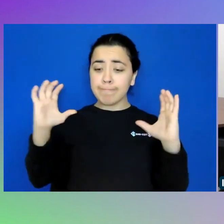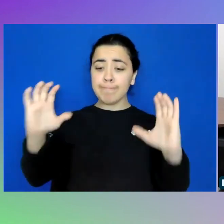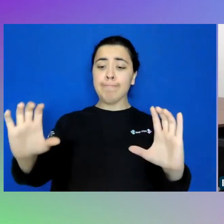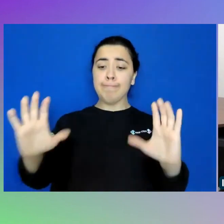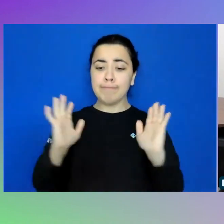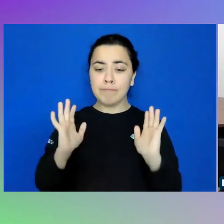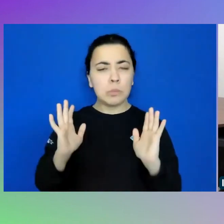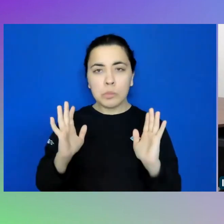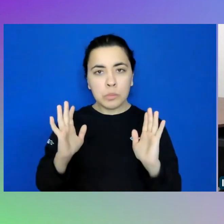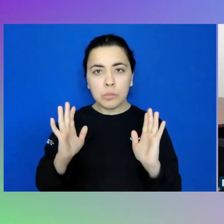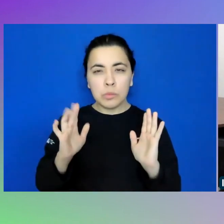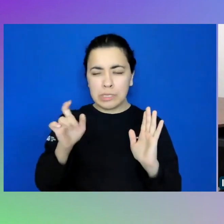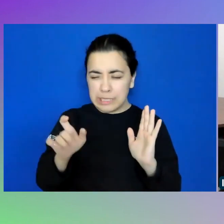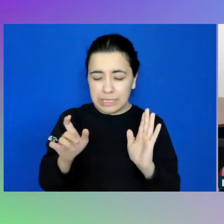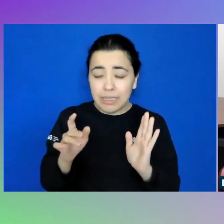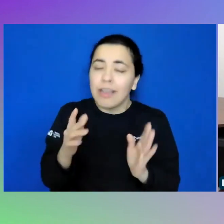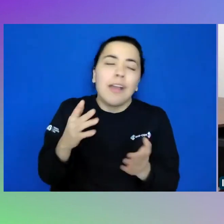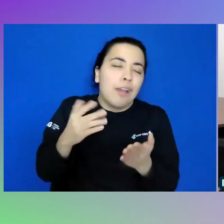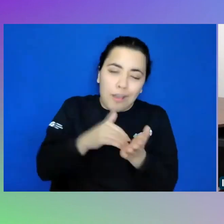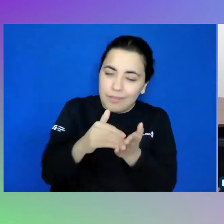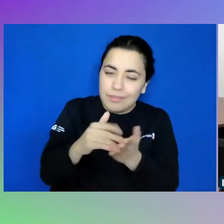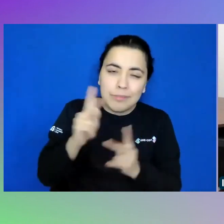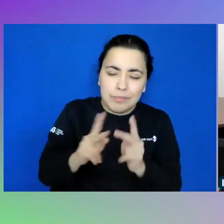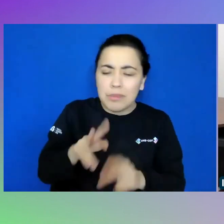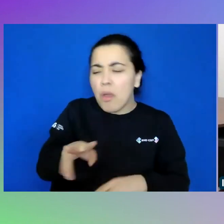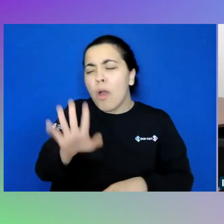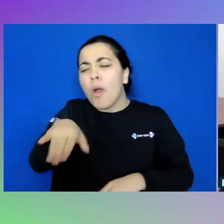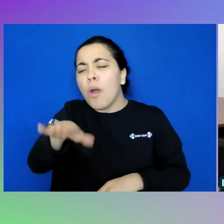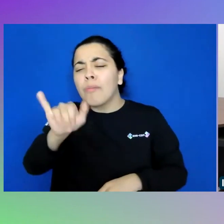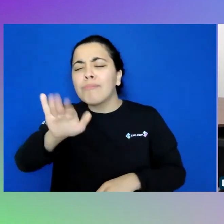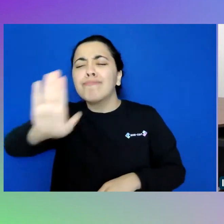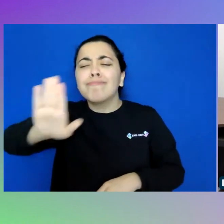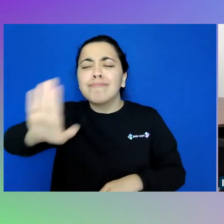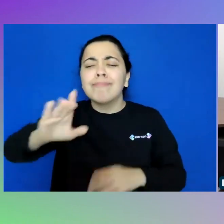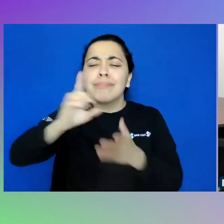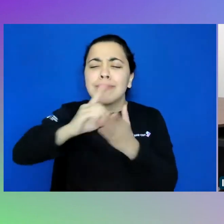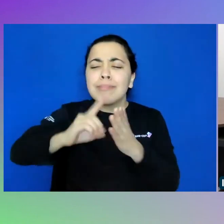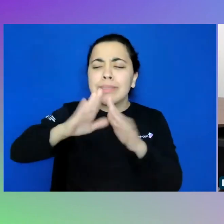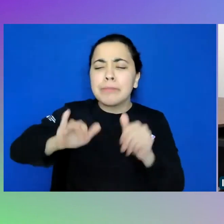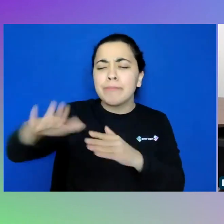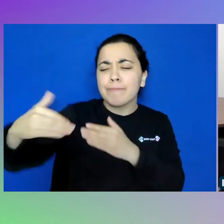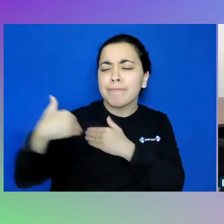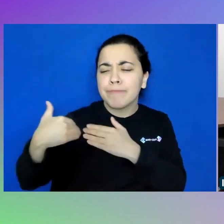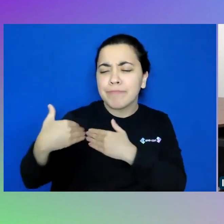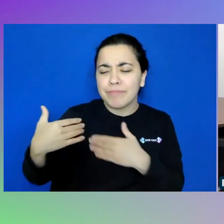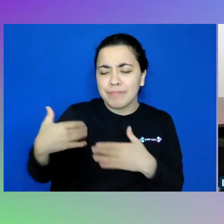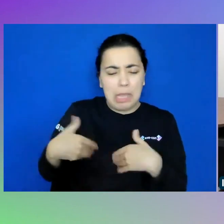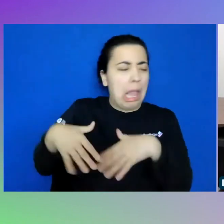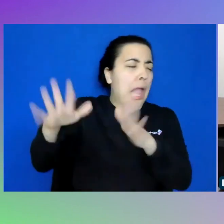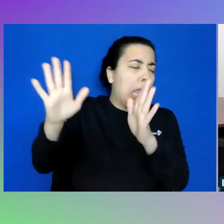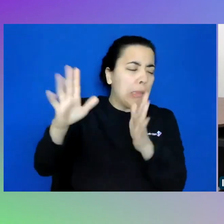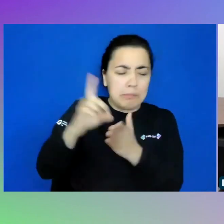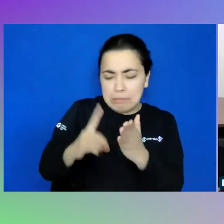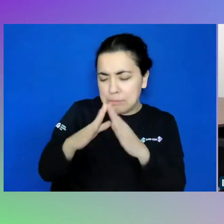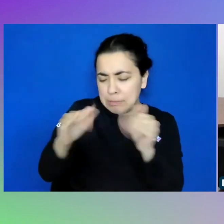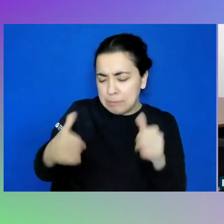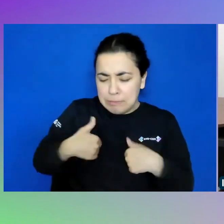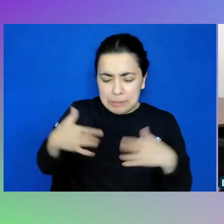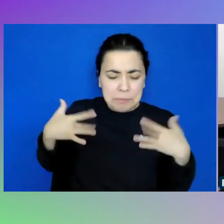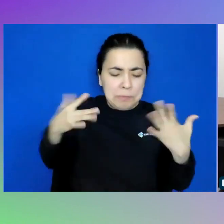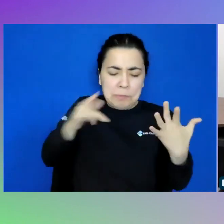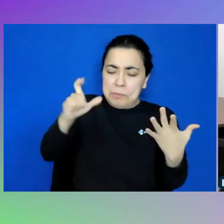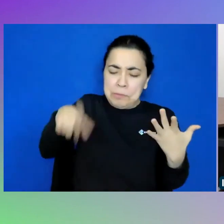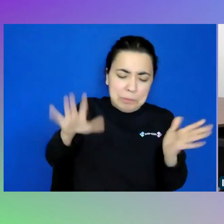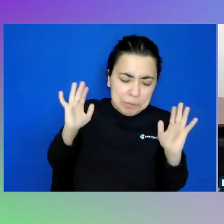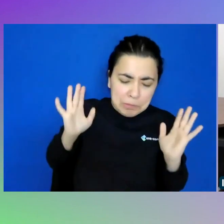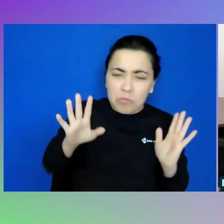the temptation very much to say, well, that's the design system's responsibility. As long as I'm using the design system, I don't have to do anything else. And that's not